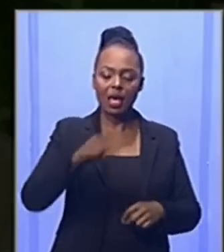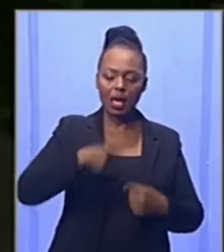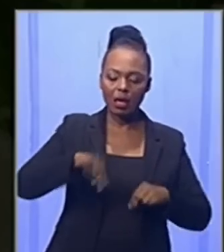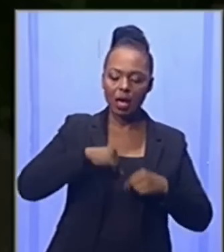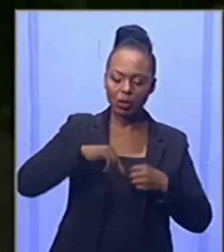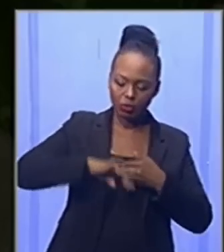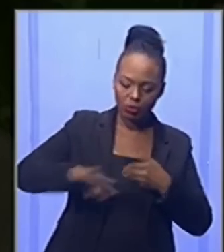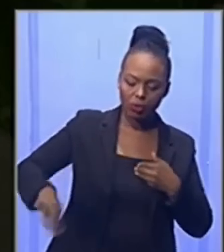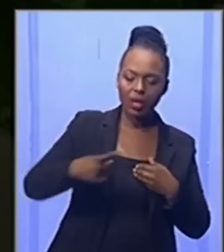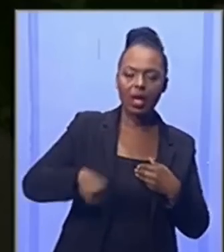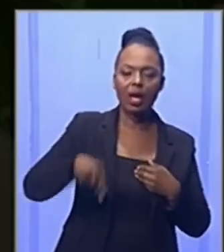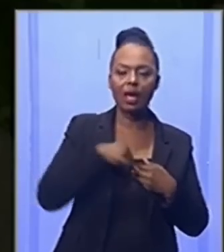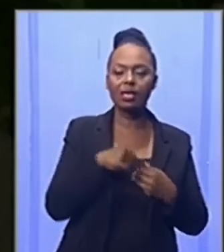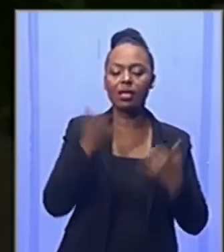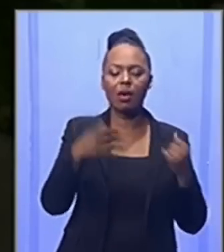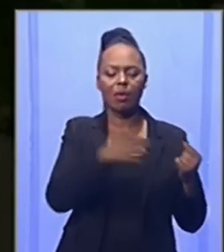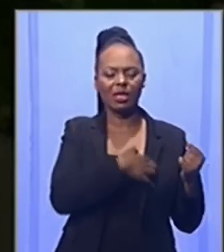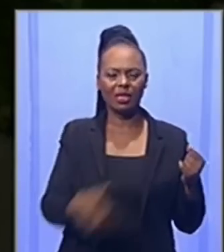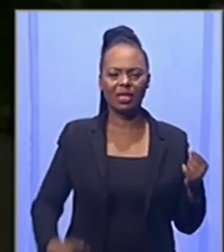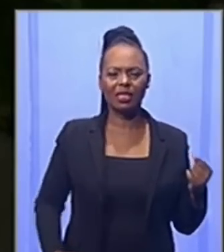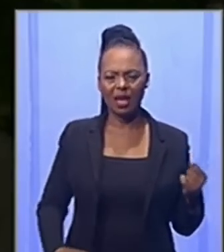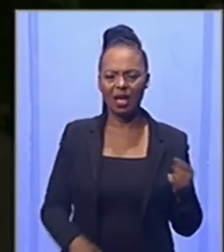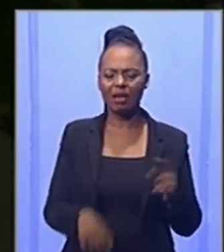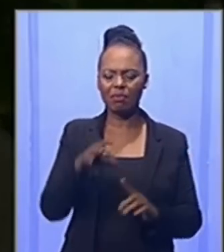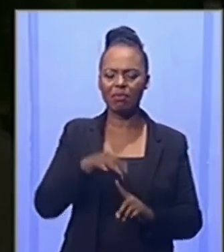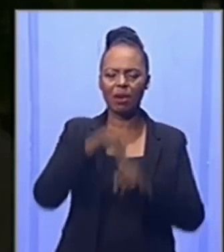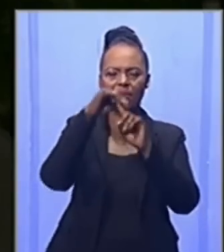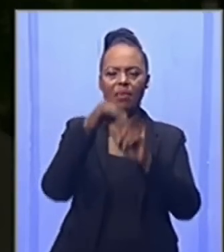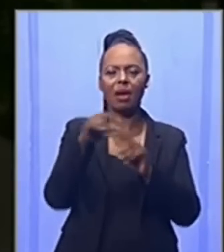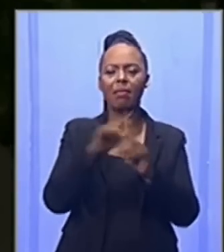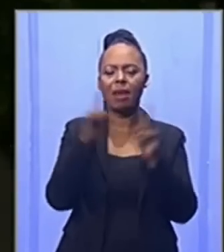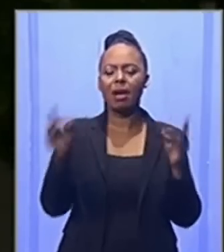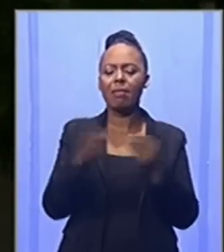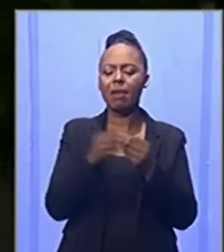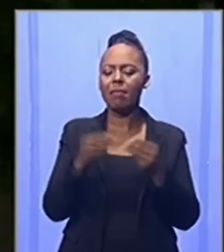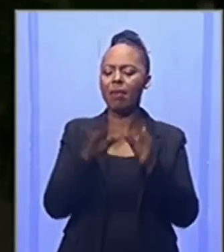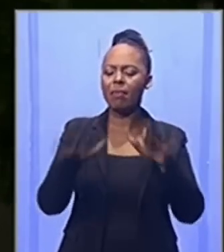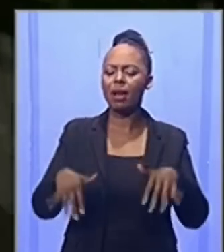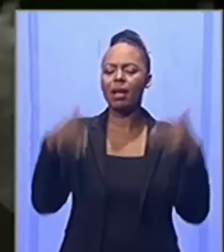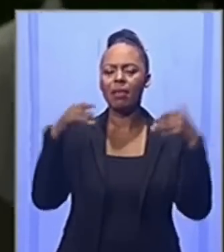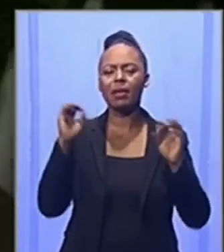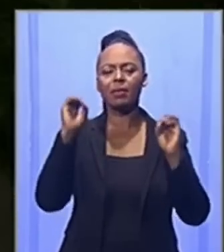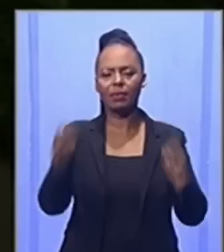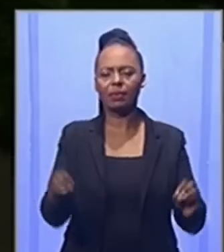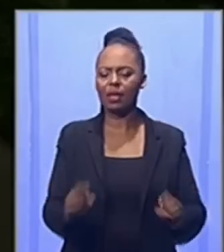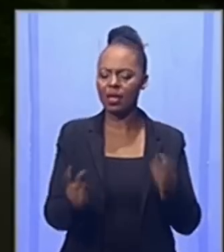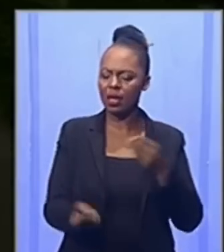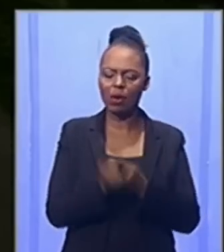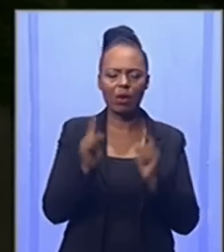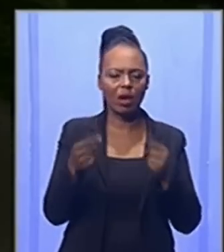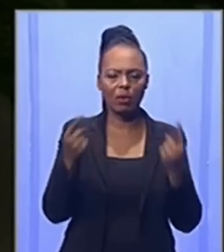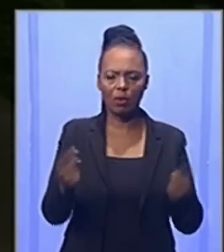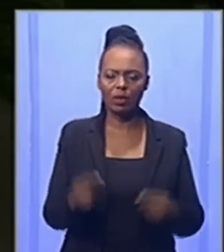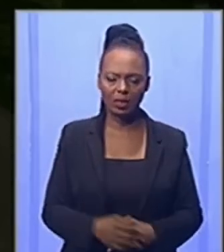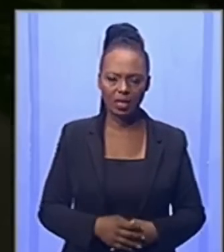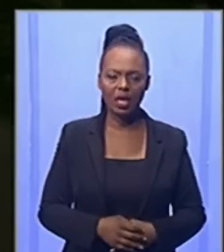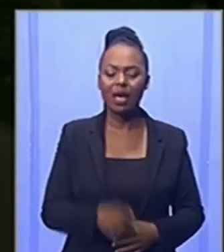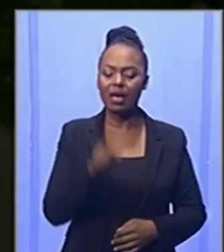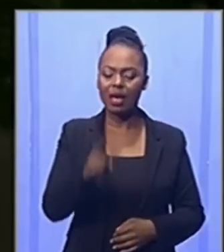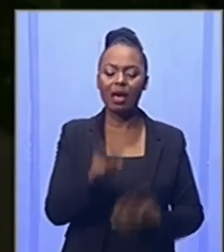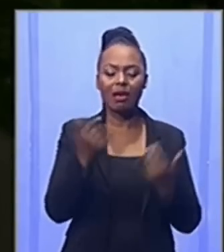we cannot have a presidential candidate without members of parliament. The exclusion of these 87 candidates was